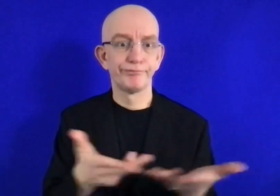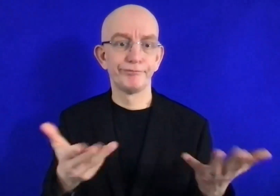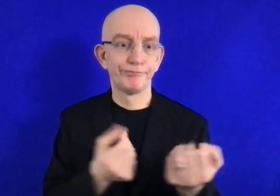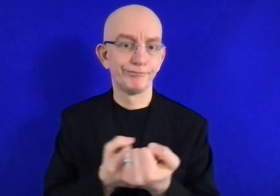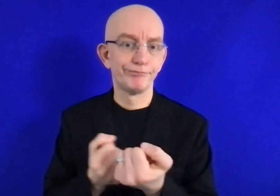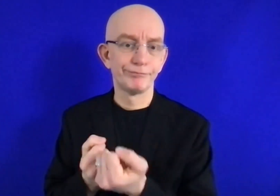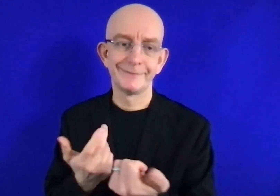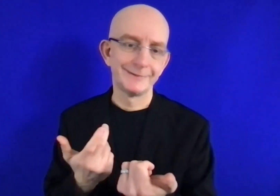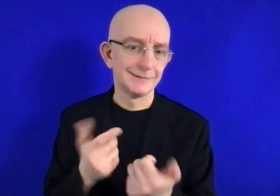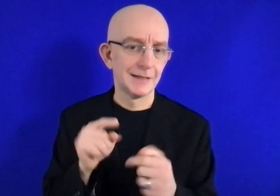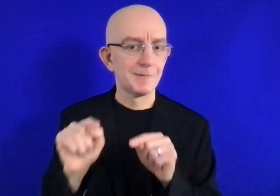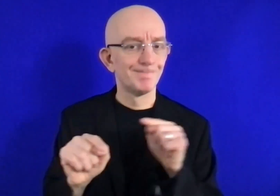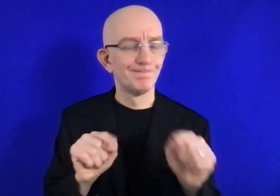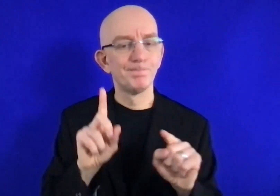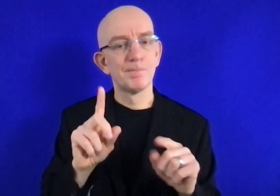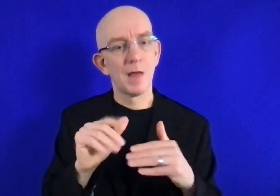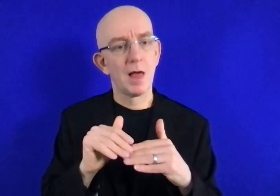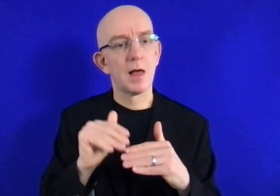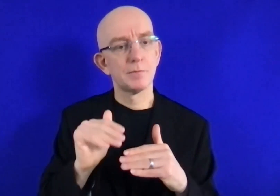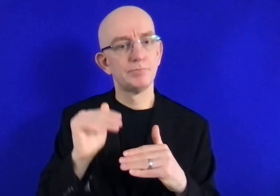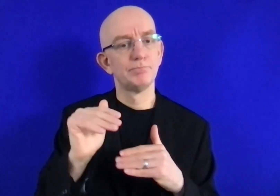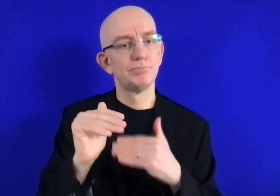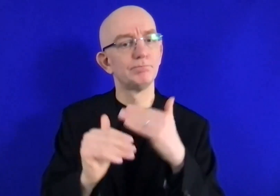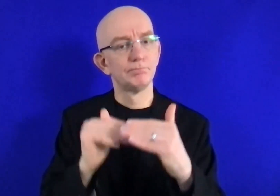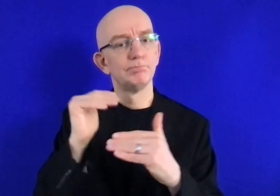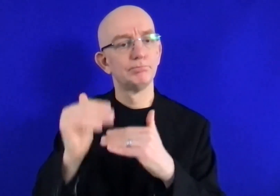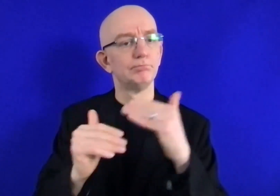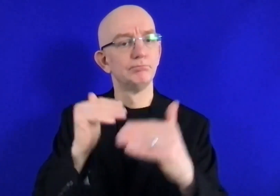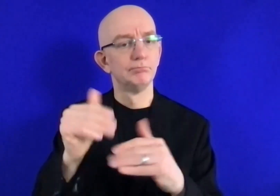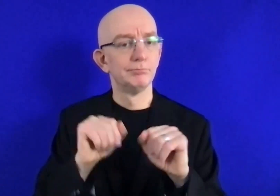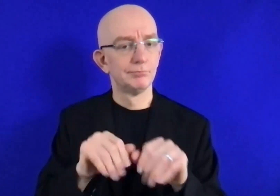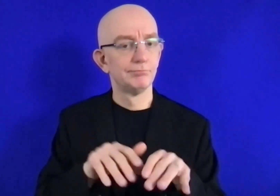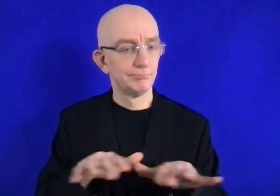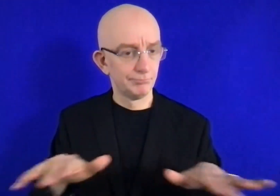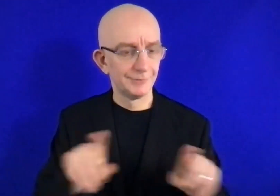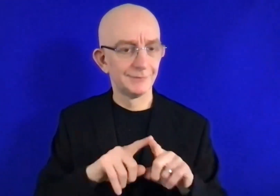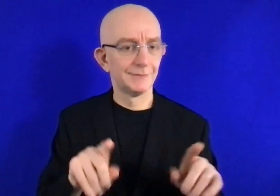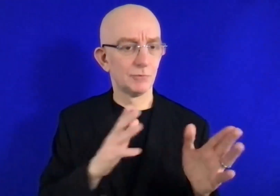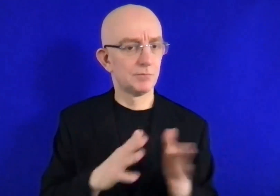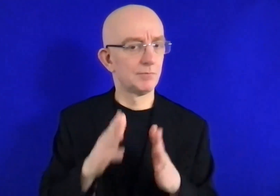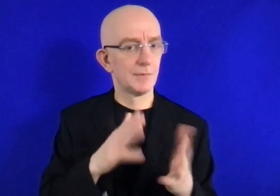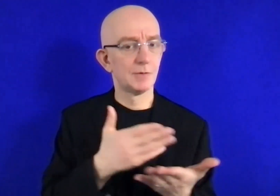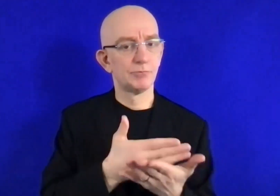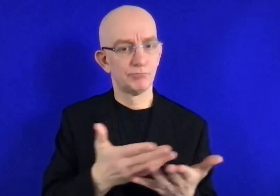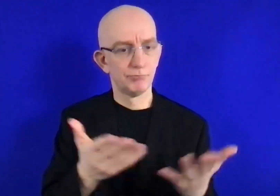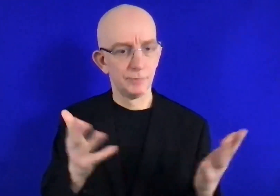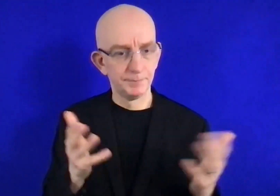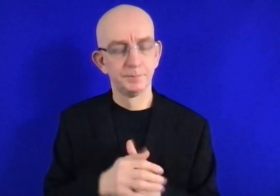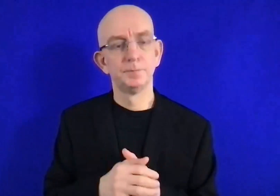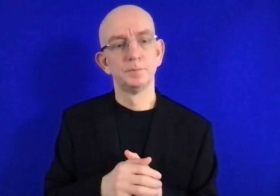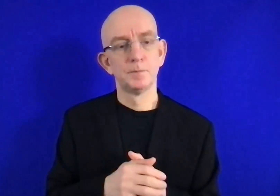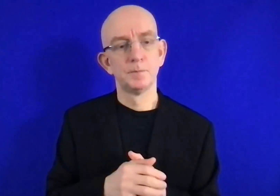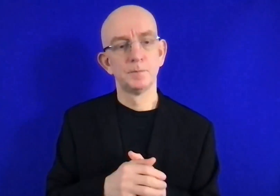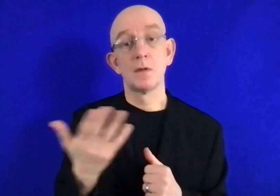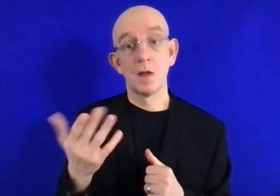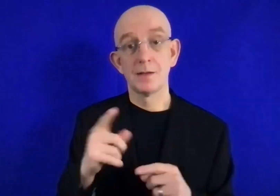I kind of welcome Peter's call for more of that kind of evidence based on how effective these different models are. But I think it is really encouraging